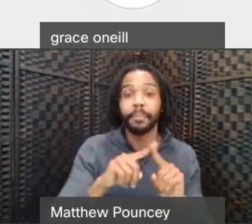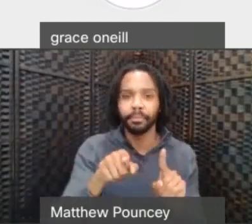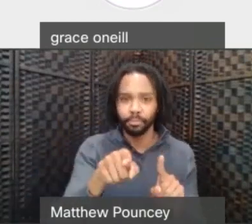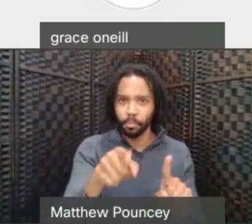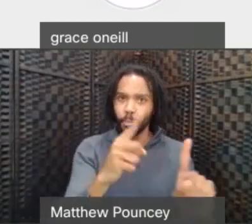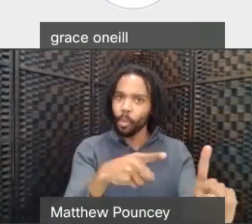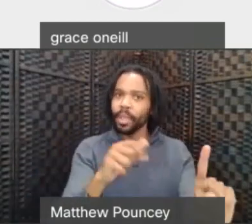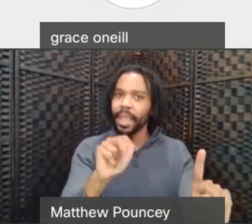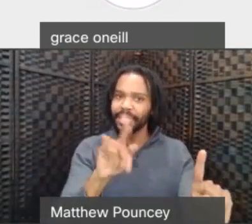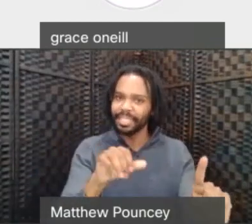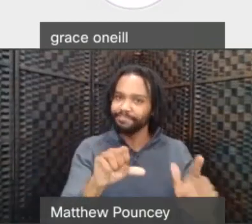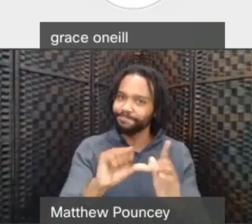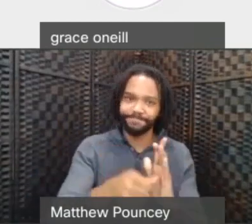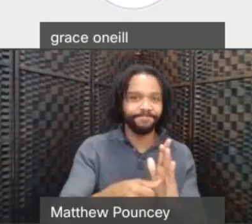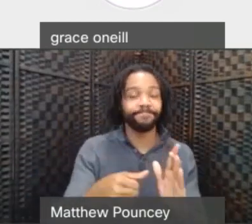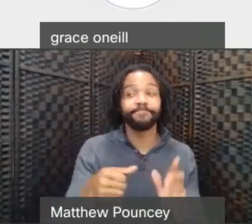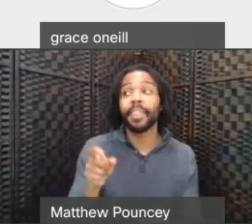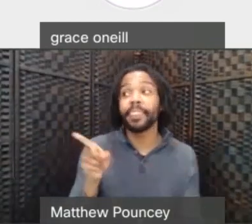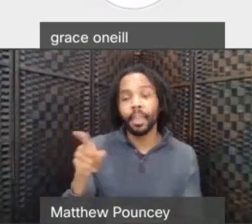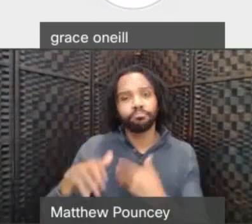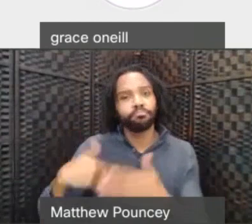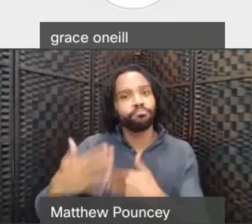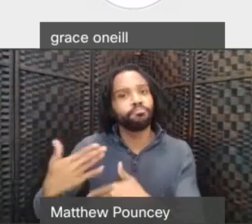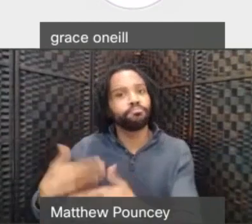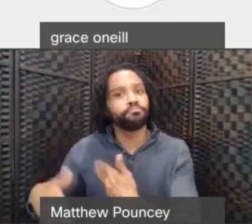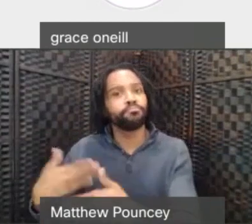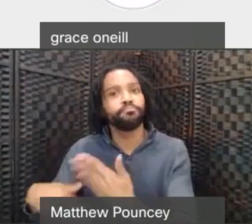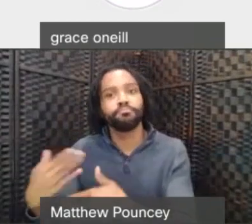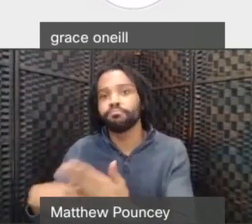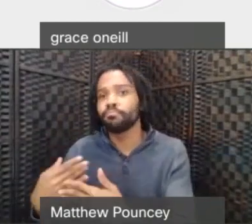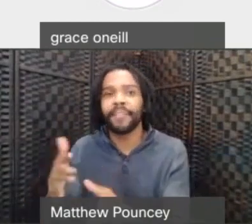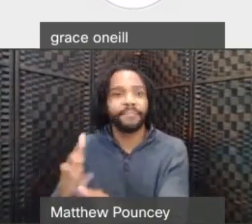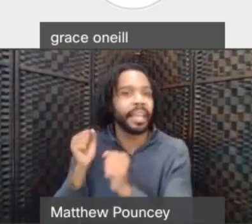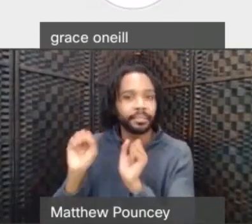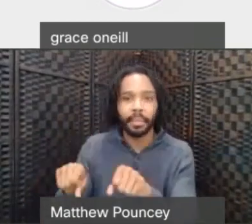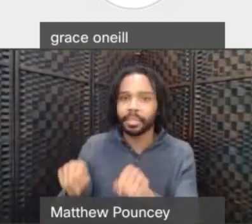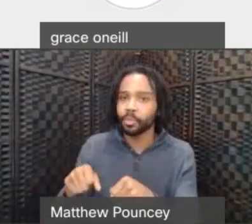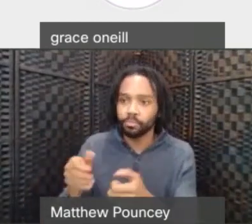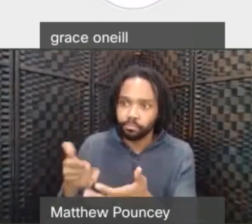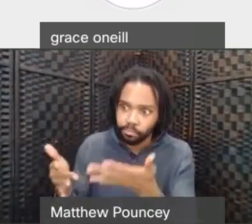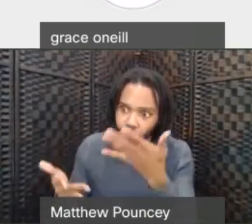that they're moving through the request for exemptions at speed as fast as they can.